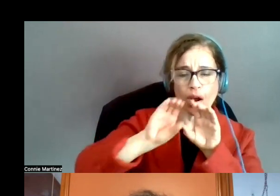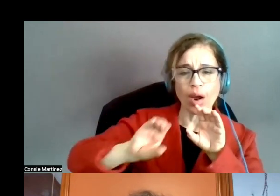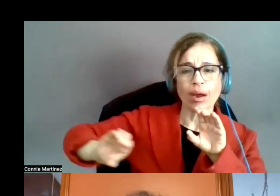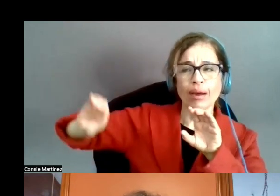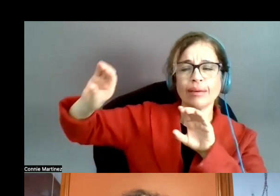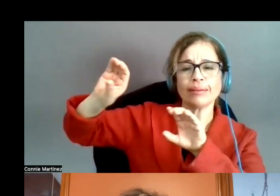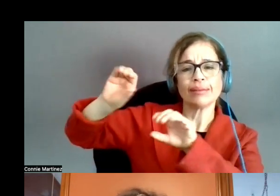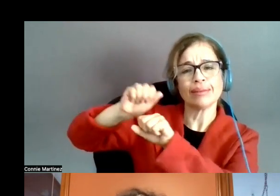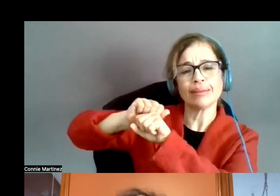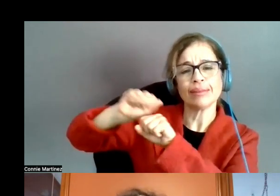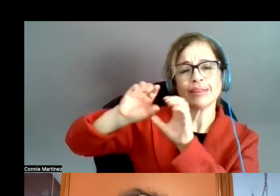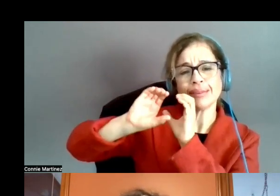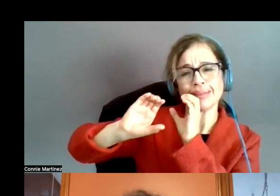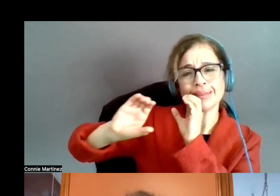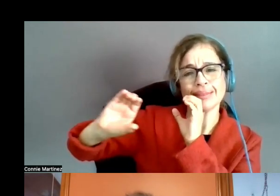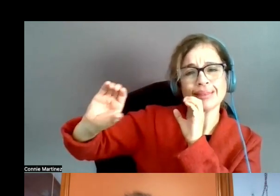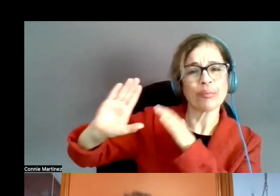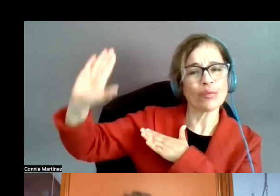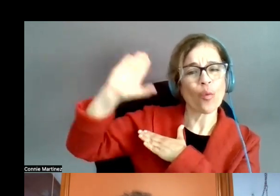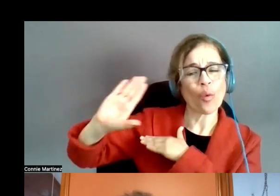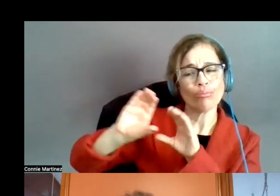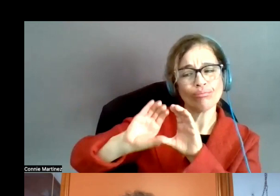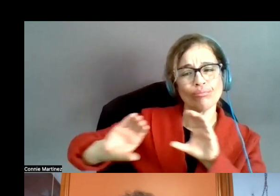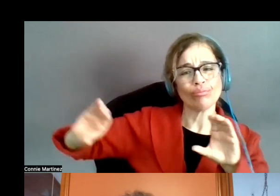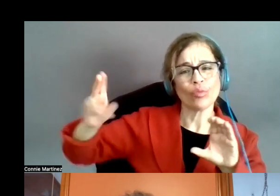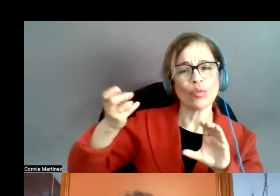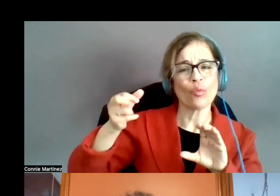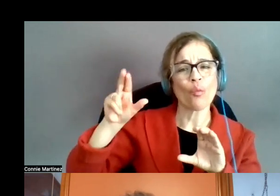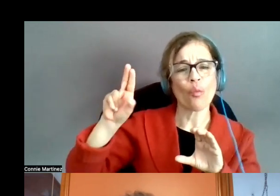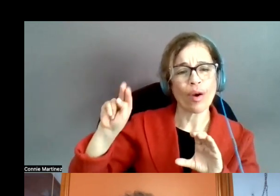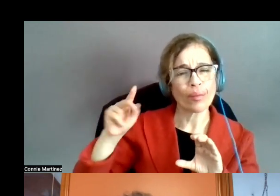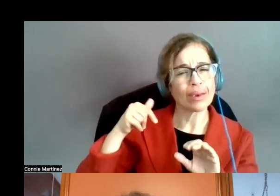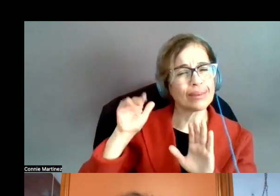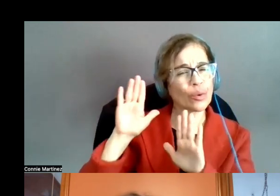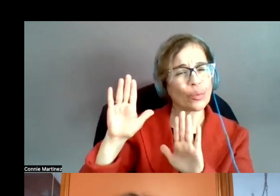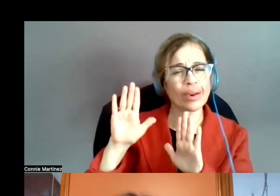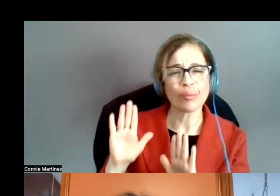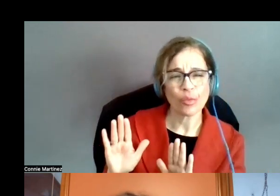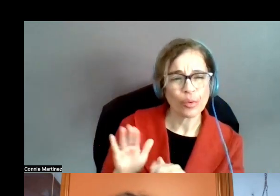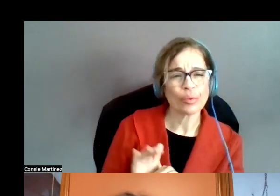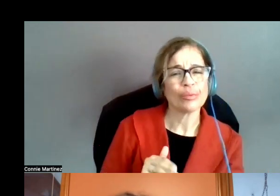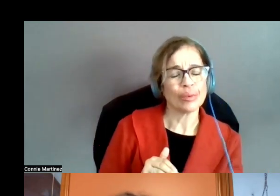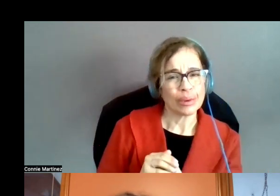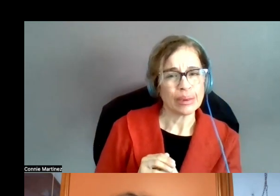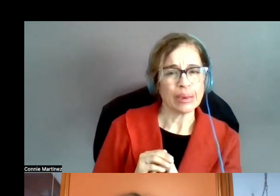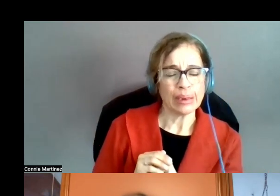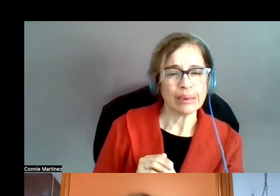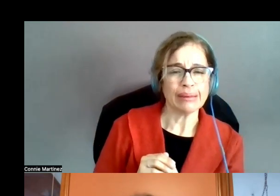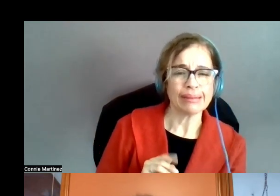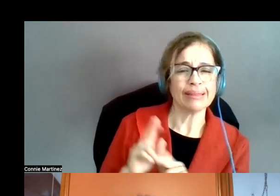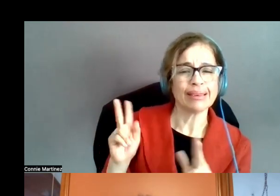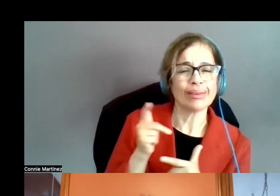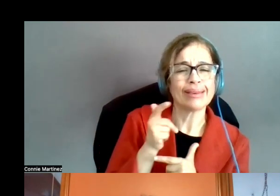mountaintops, or the yodeling that they used to put through tree roots. That is incredible. Incredible. Quite